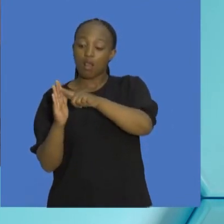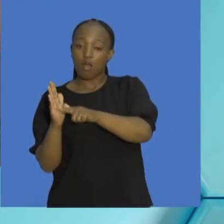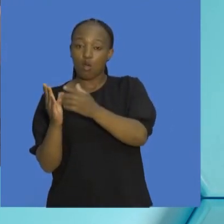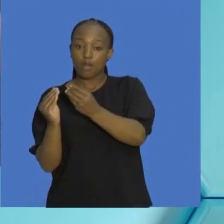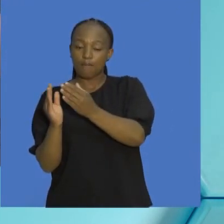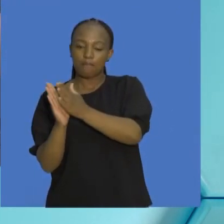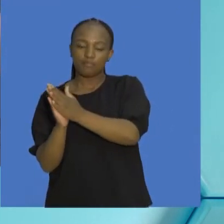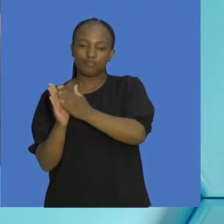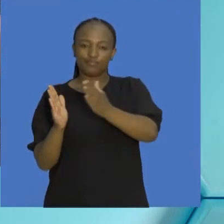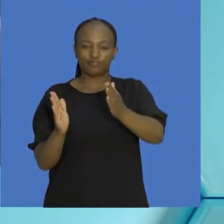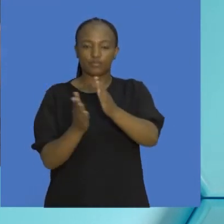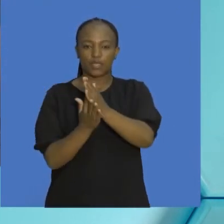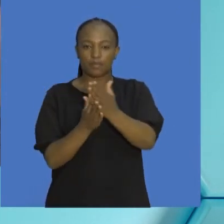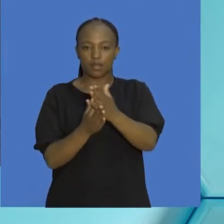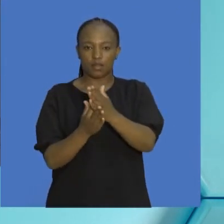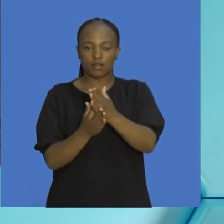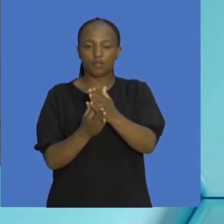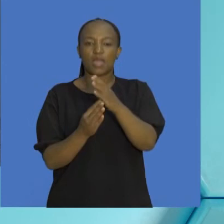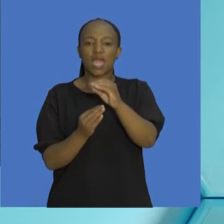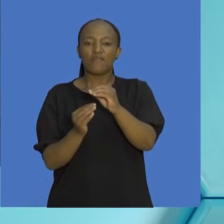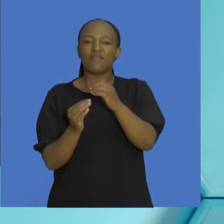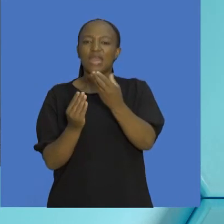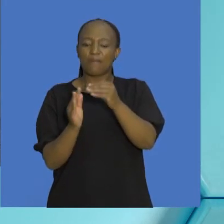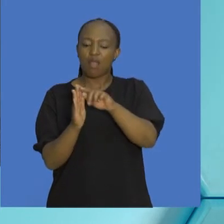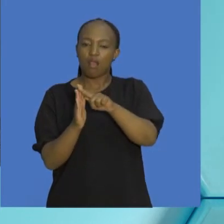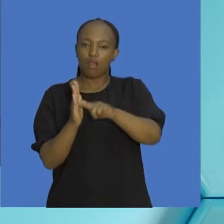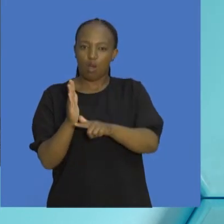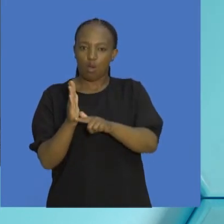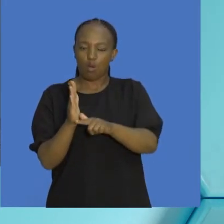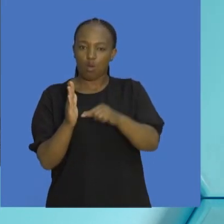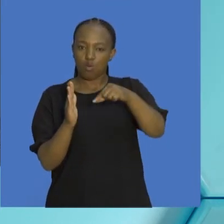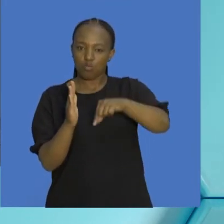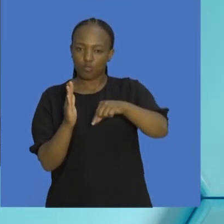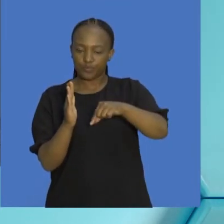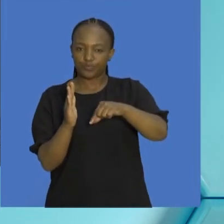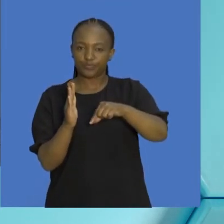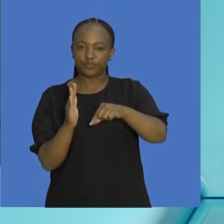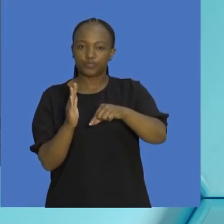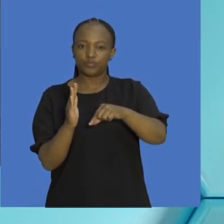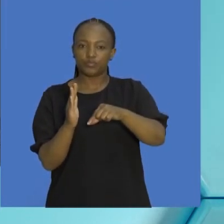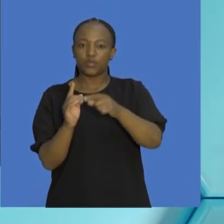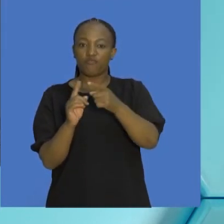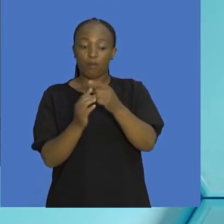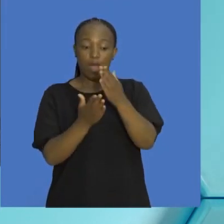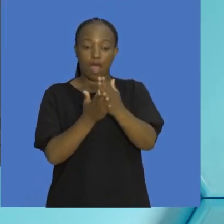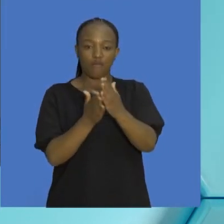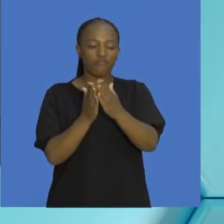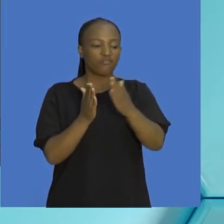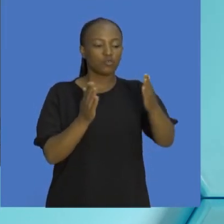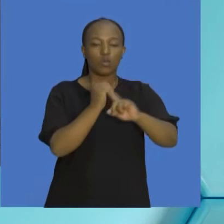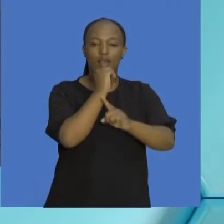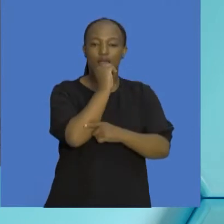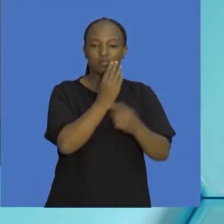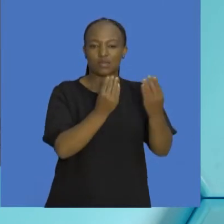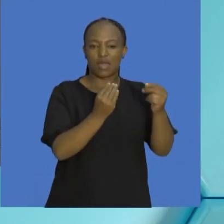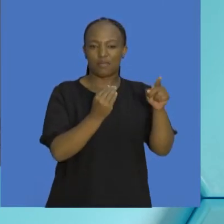the lowest to the median, I have lower quartile. Then from median, from half to